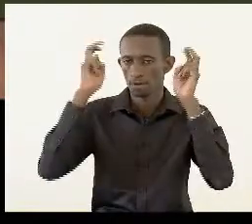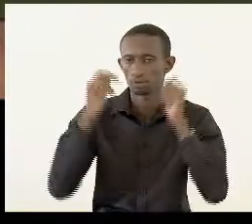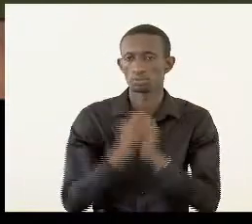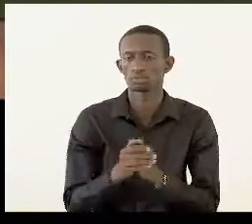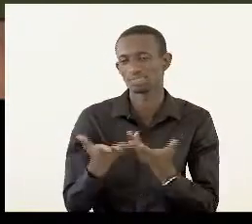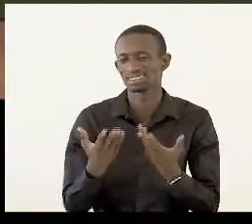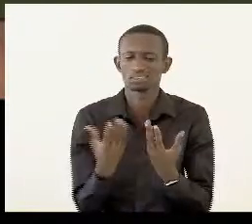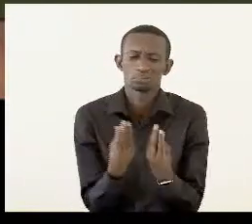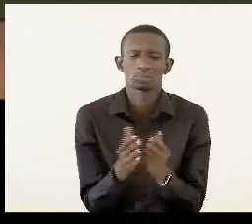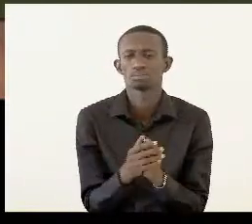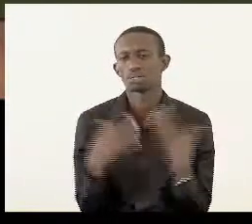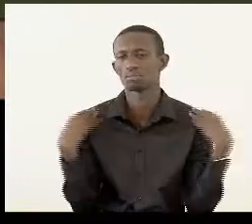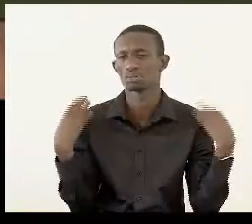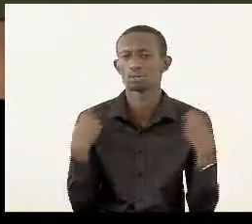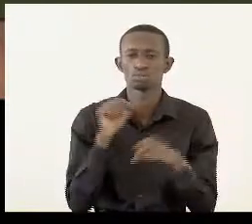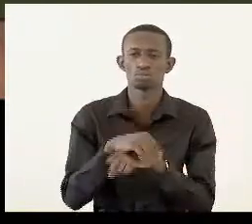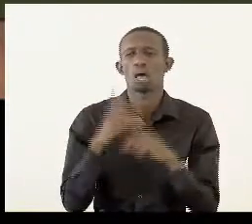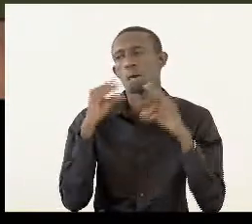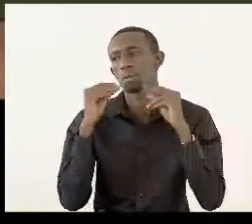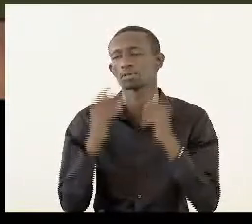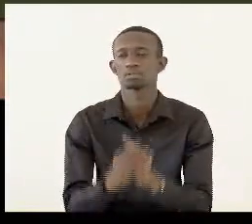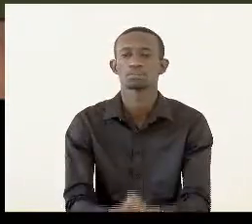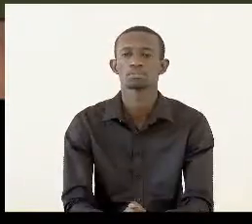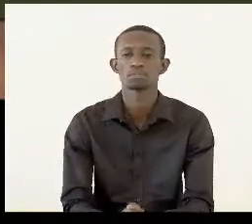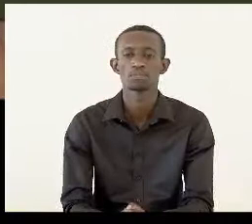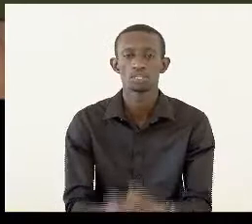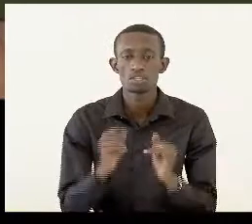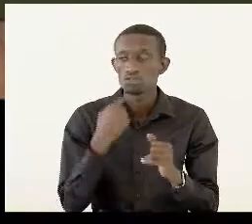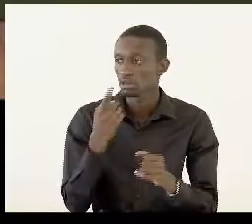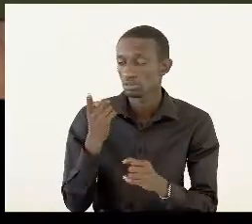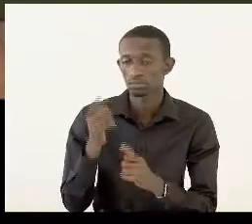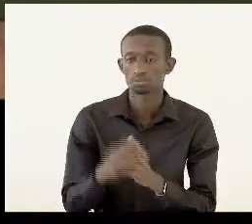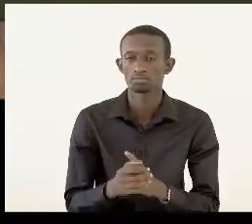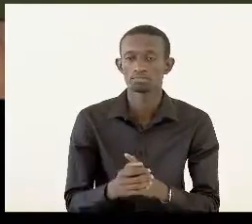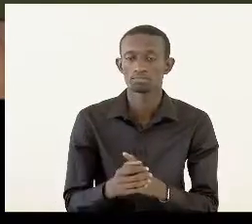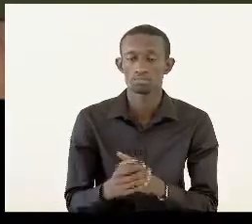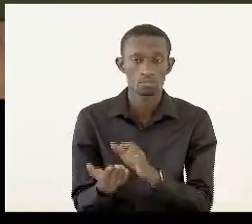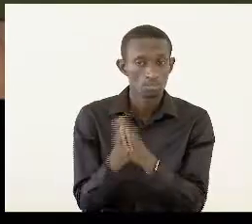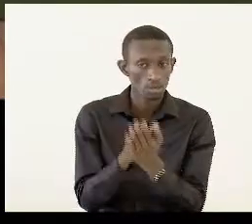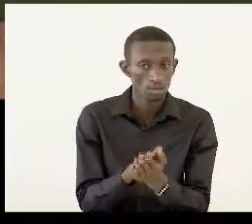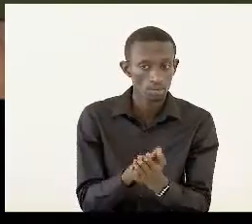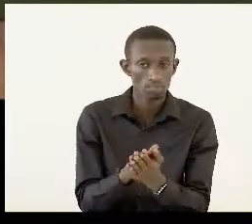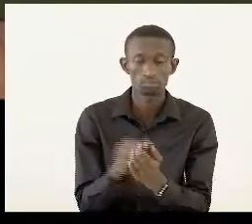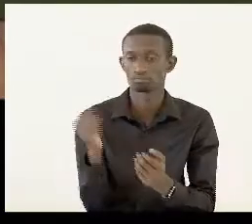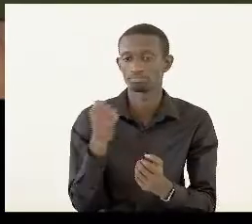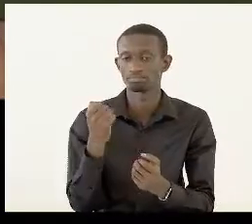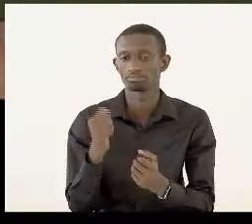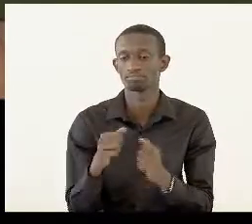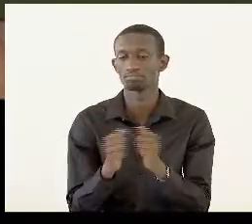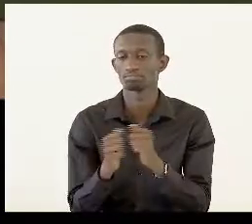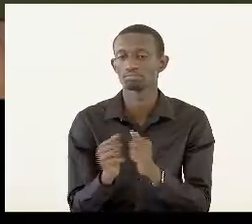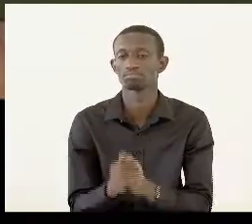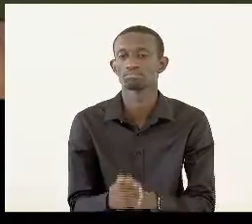more practical than theoretical. And if we are saying that they become more soluble as we move down the group,